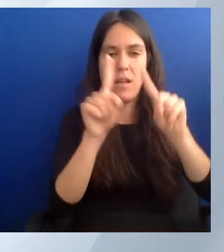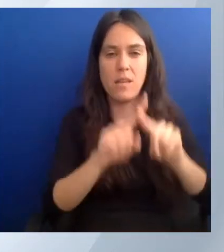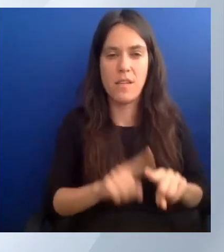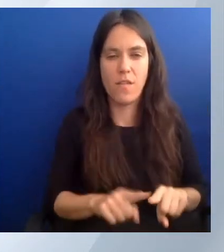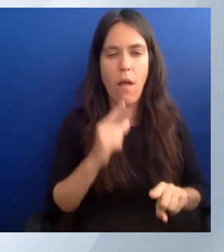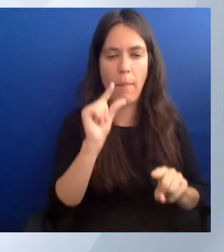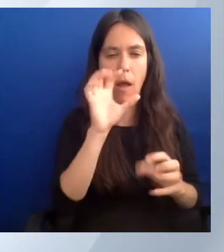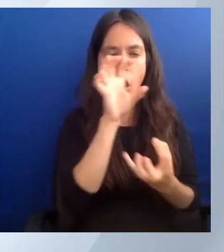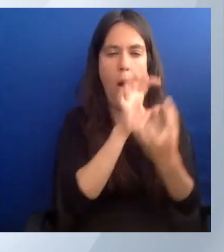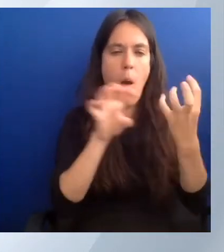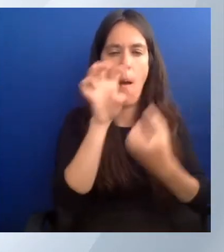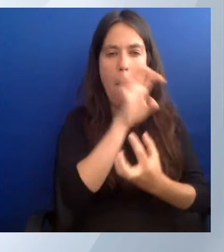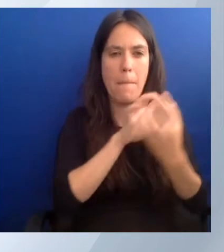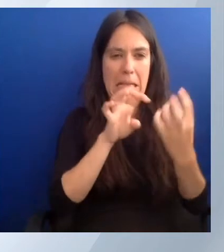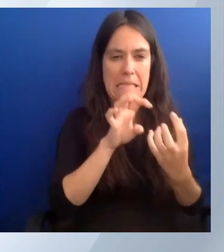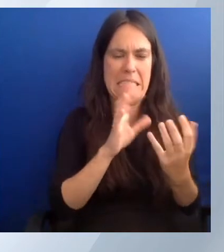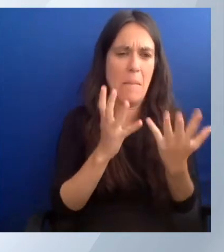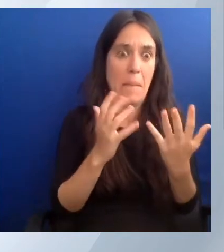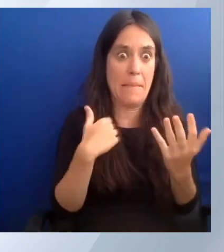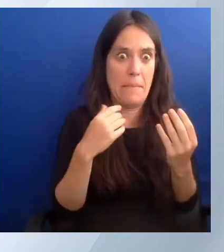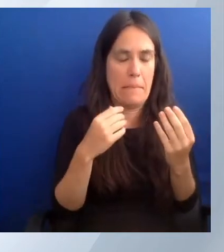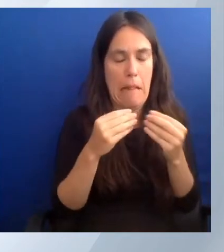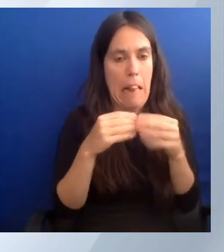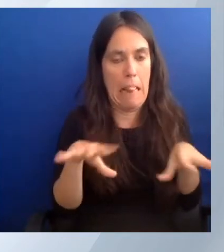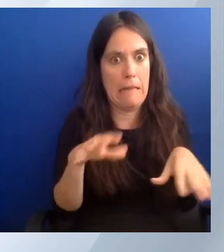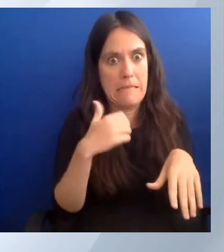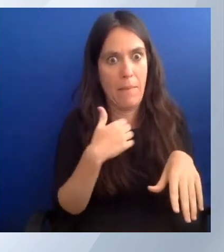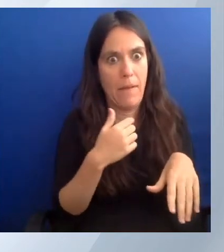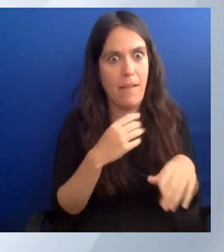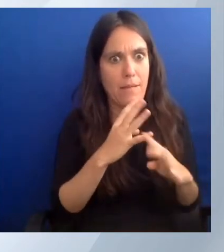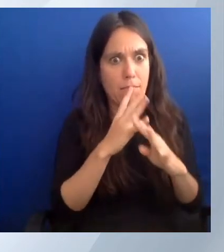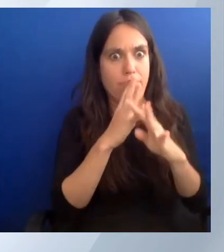so I'm sorry if I get lost in how I pronounce these